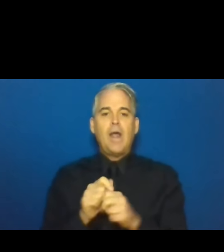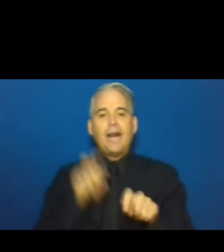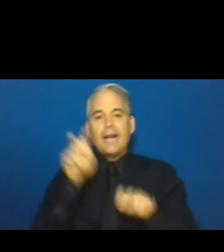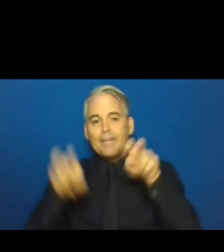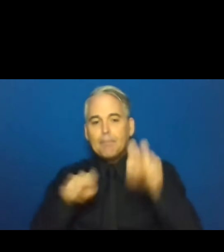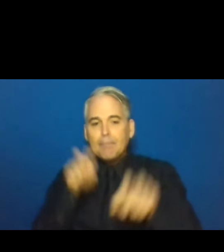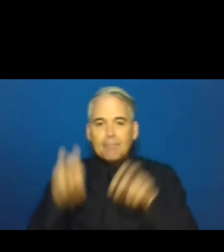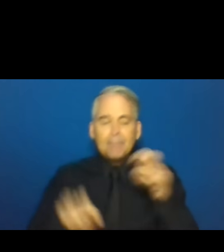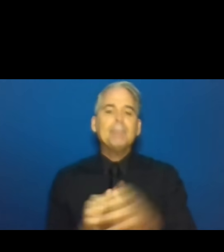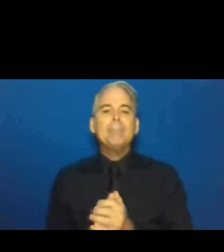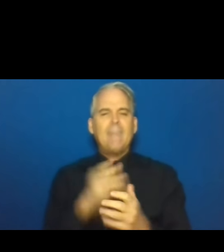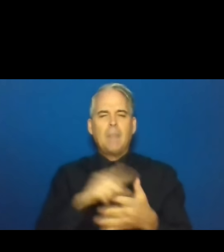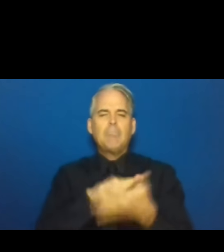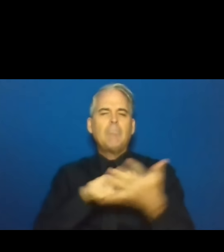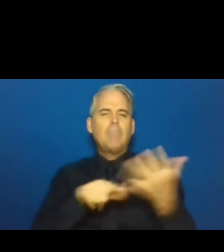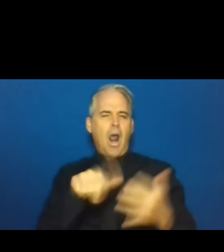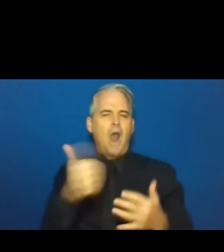similar activities.